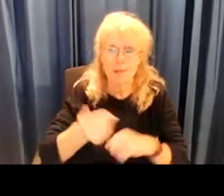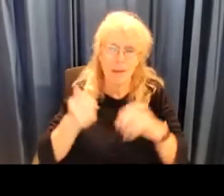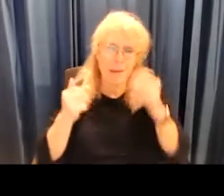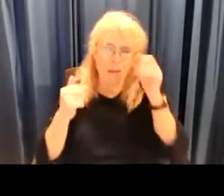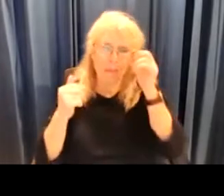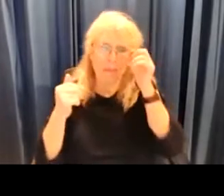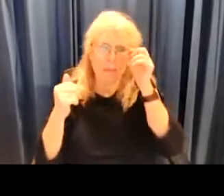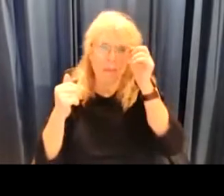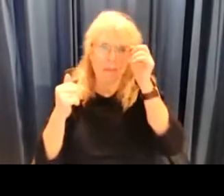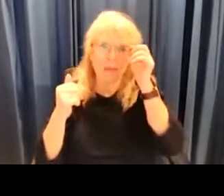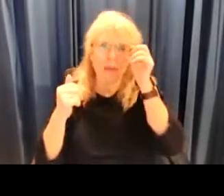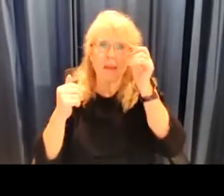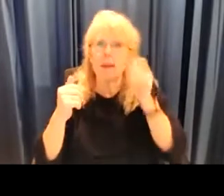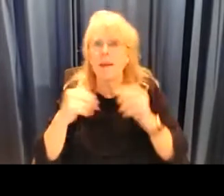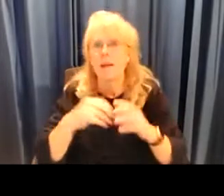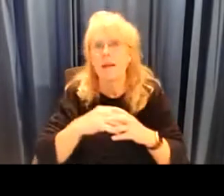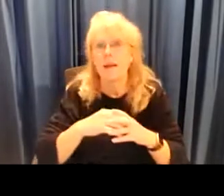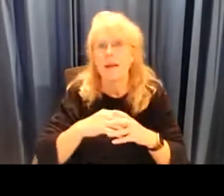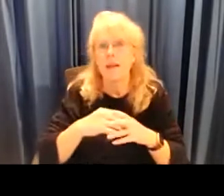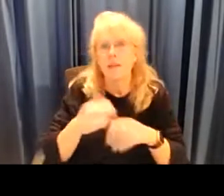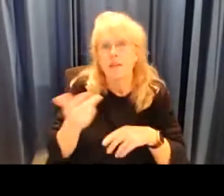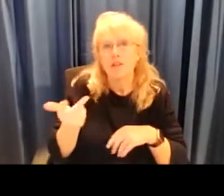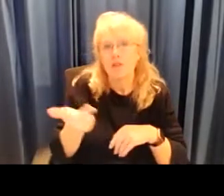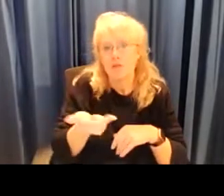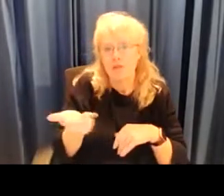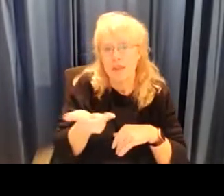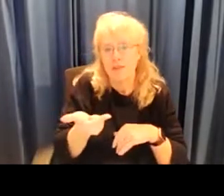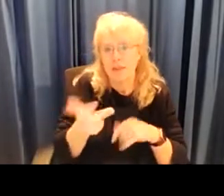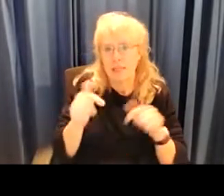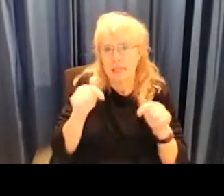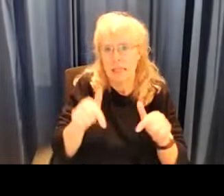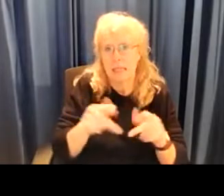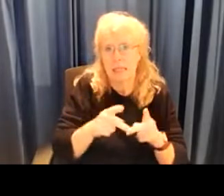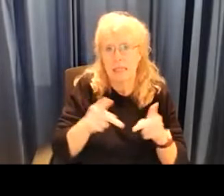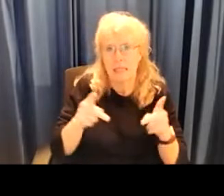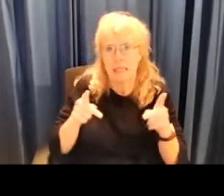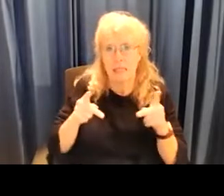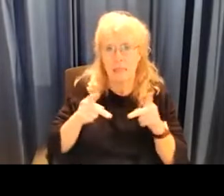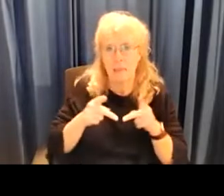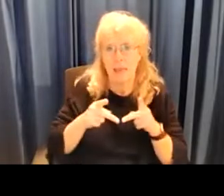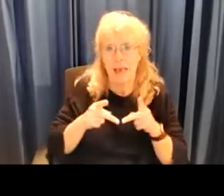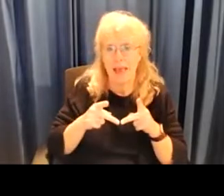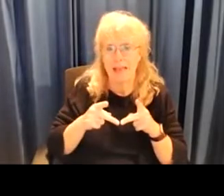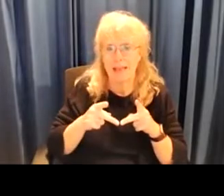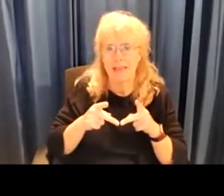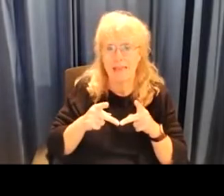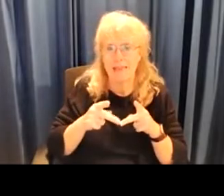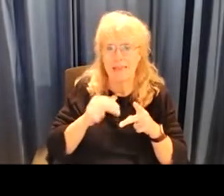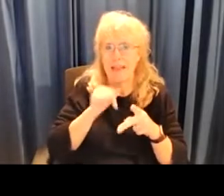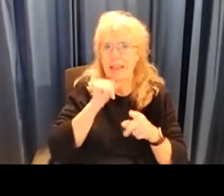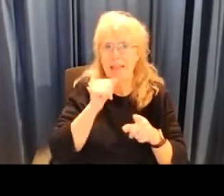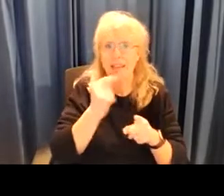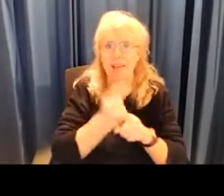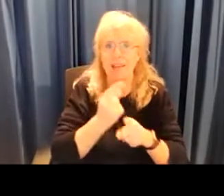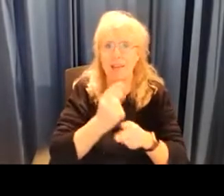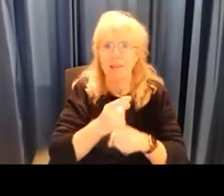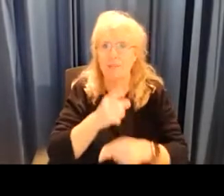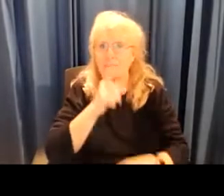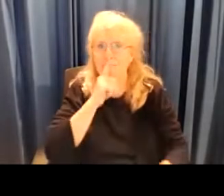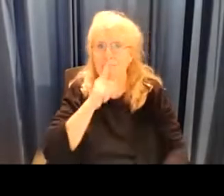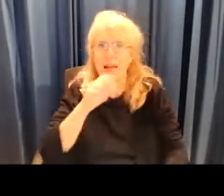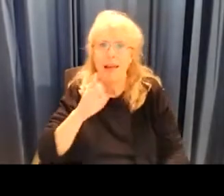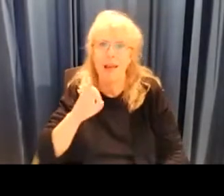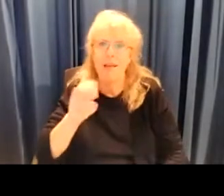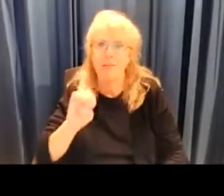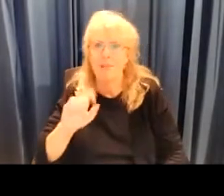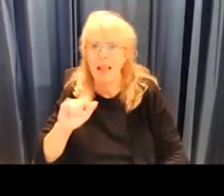We are, there's 3 of us in this space. I incorrectly noted Felipe. Felipe is the interpreter, the Spanish